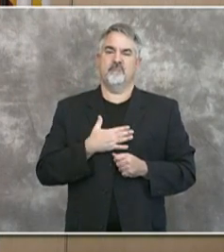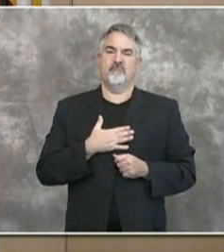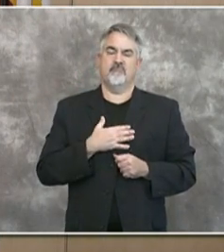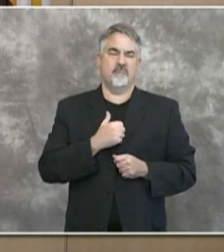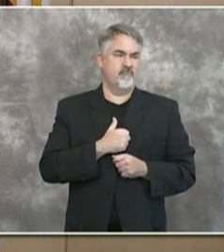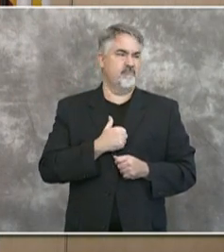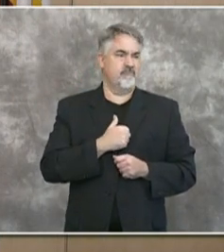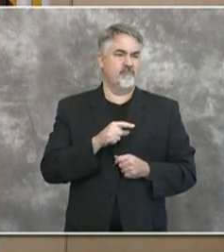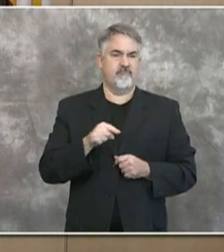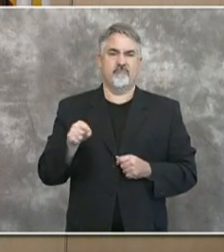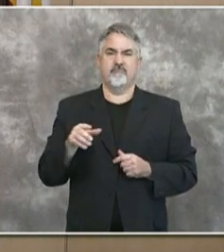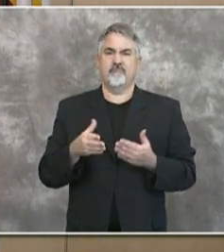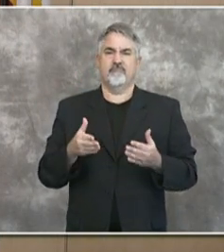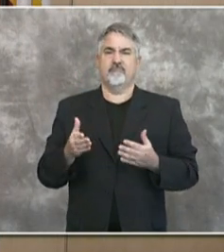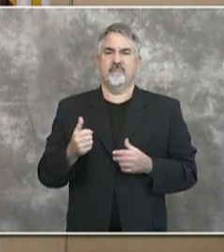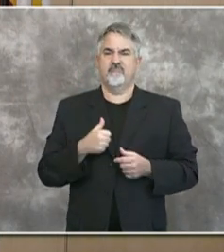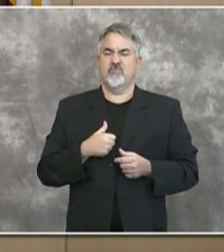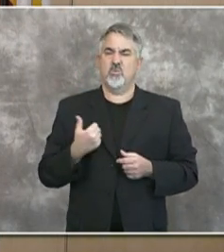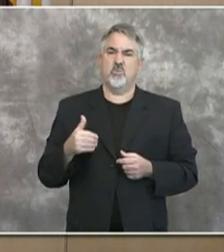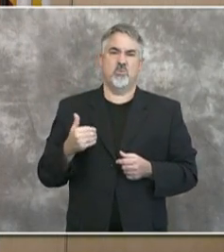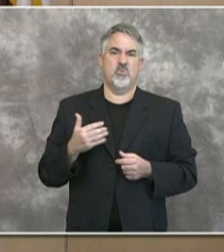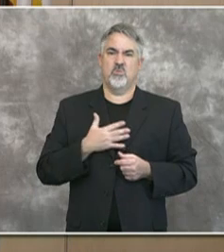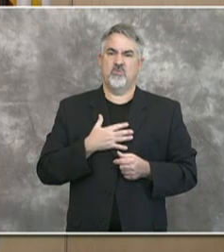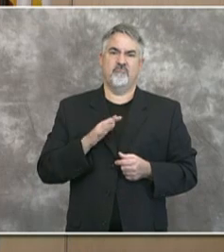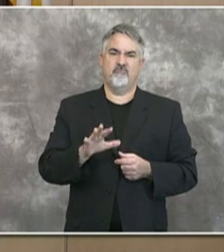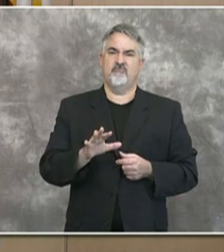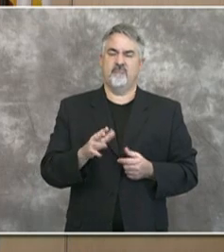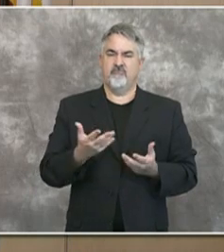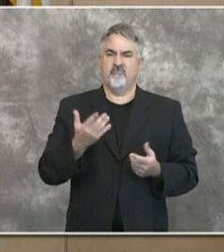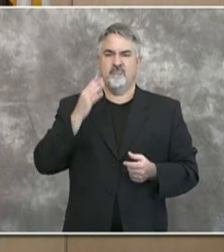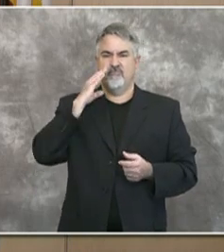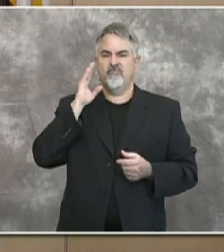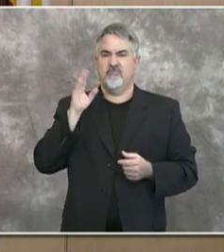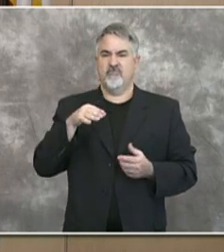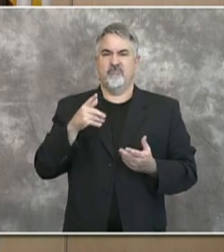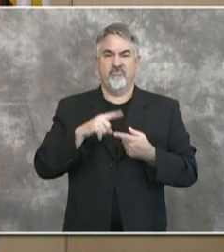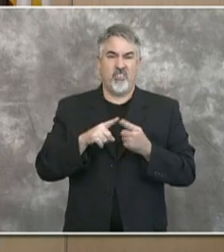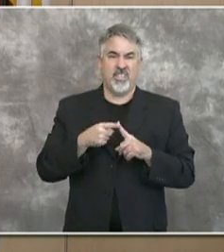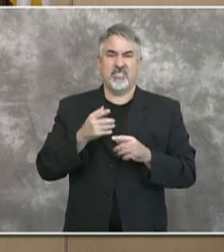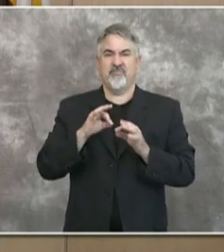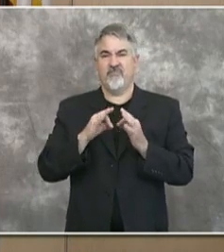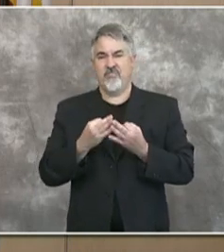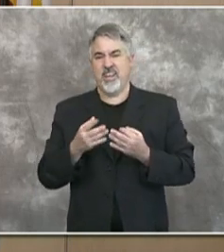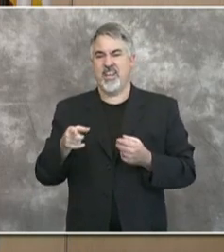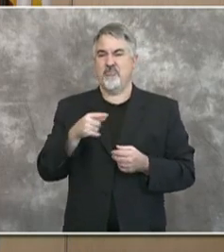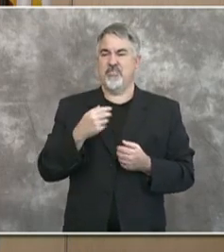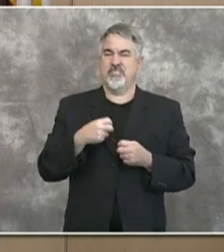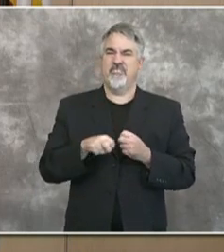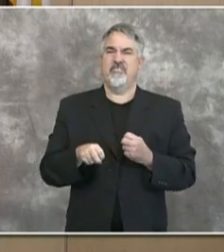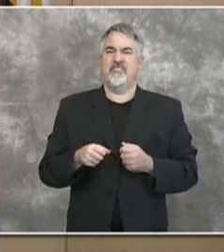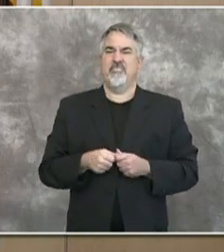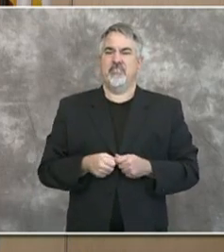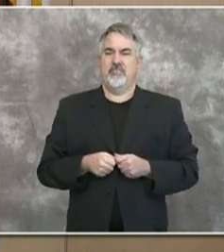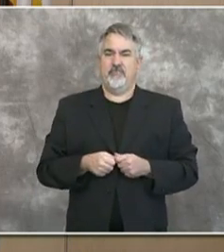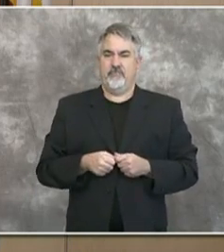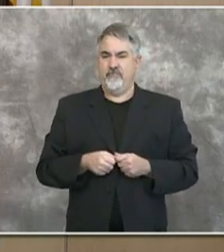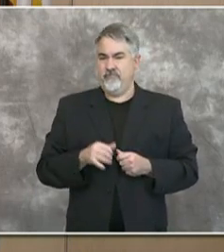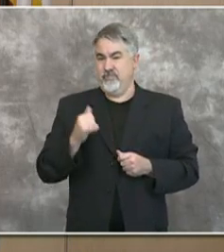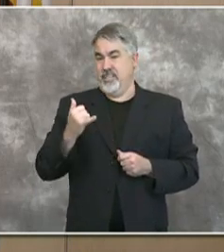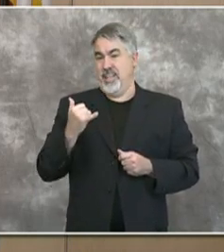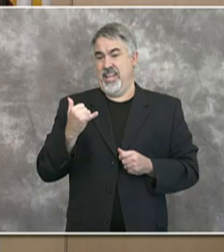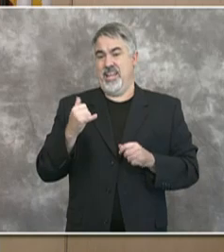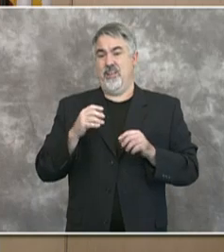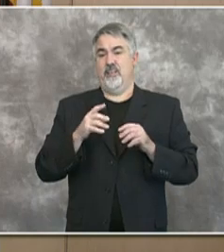the family members and friends of the individual deaths announced today. Regarding outbreaks in congregate and